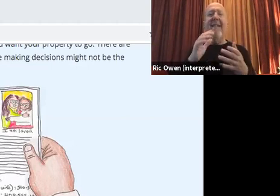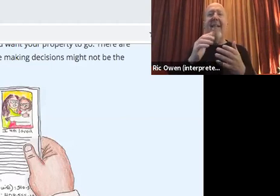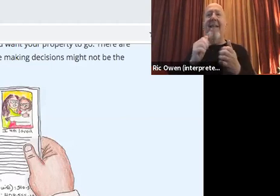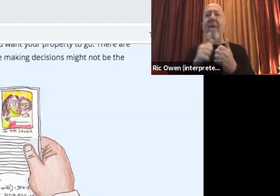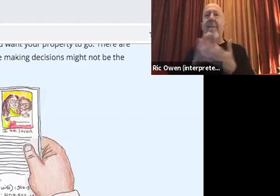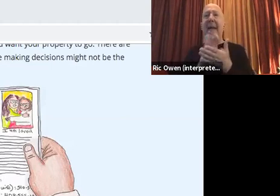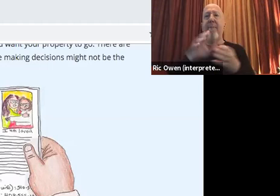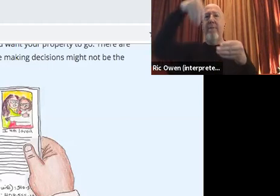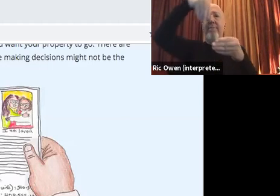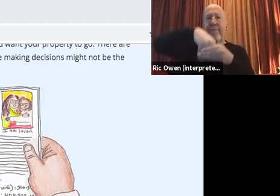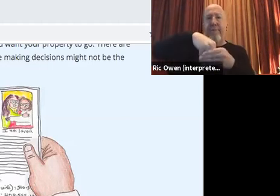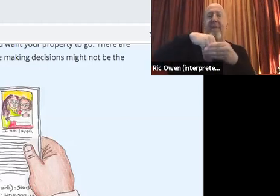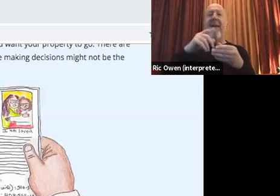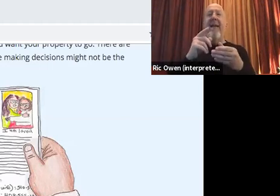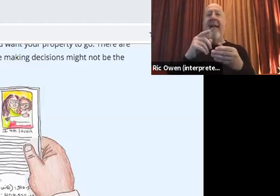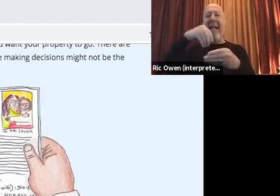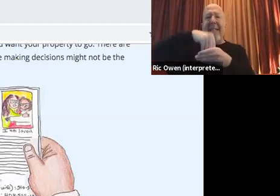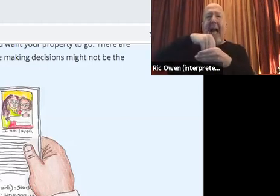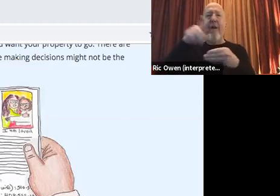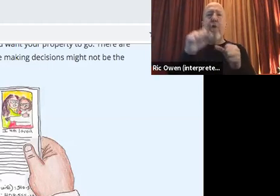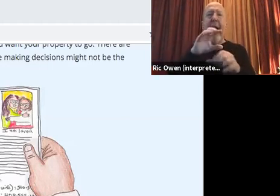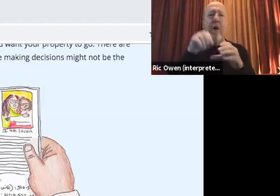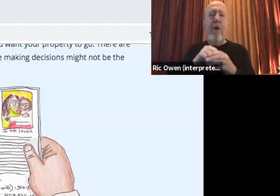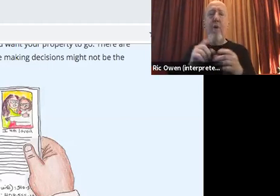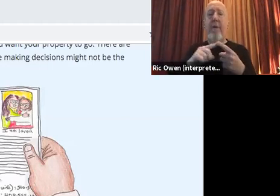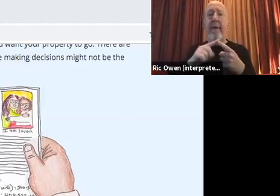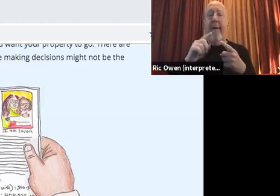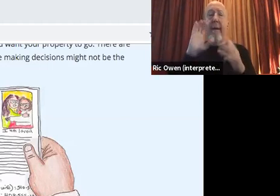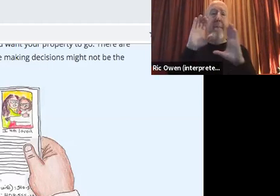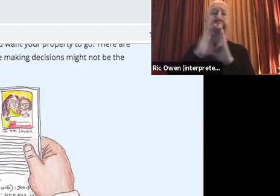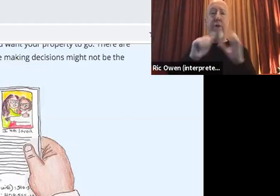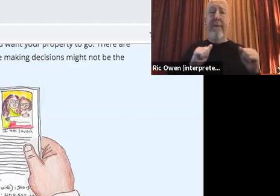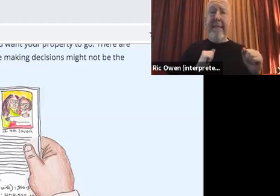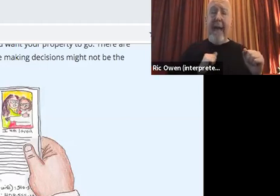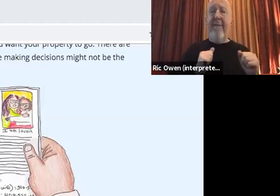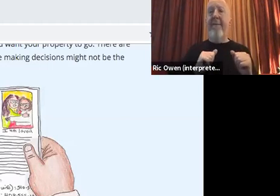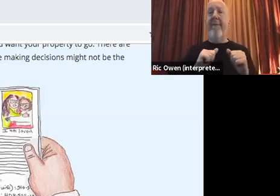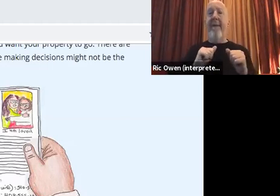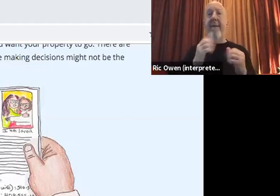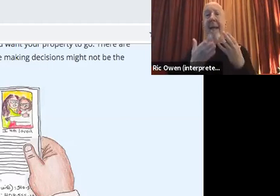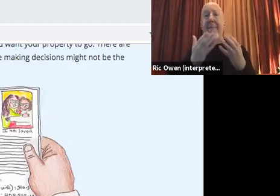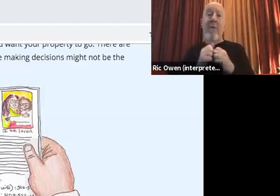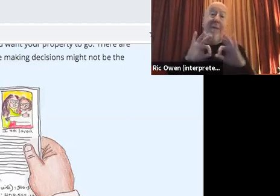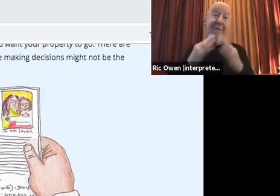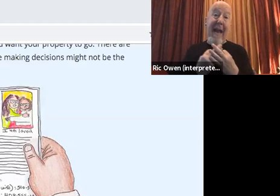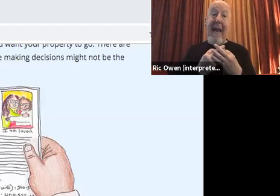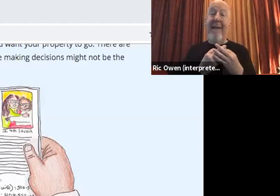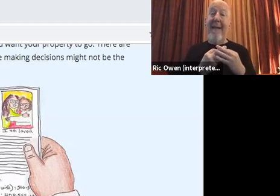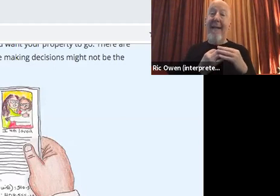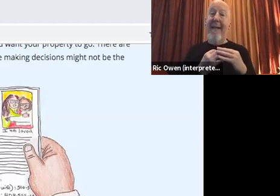sheet protector or bag, you can include things like a photo of yourself, maybe with loved ones or maybe